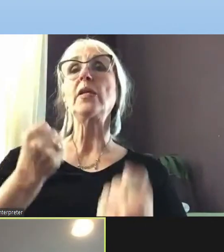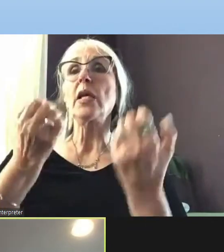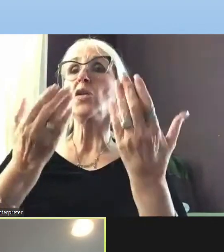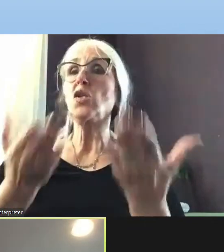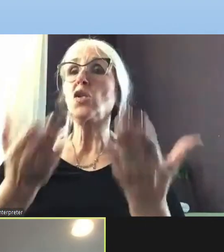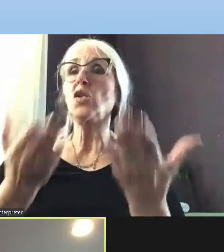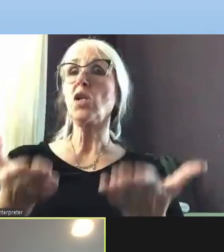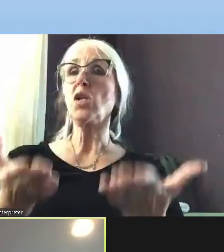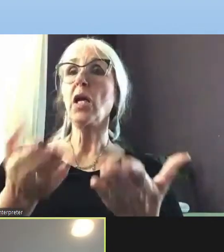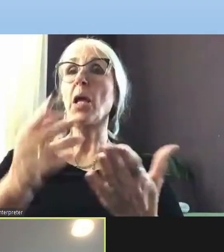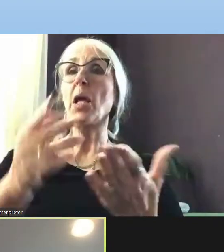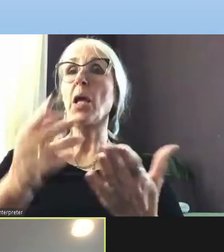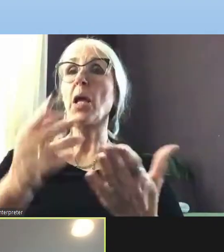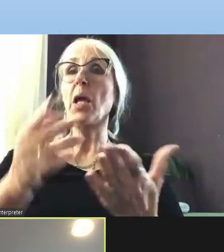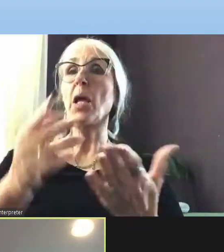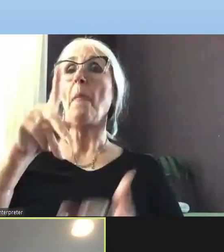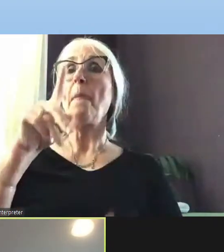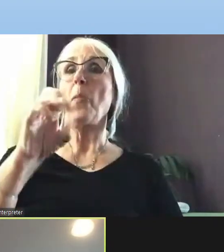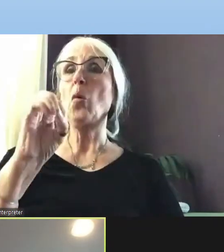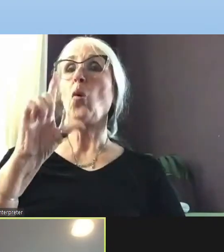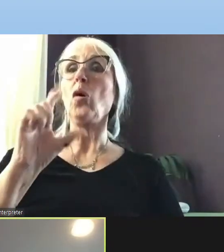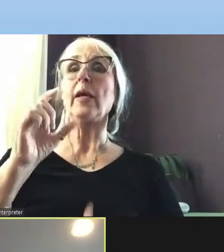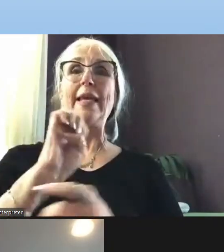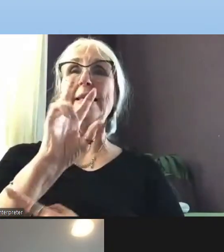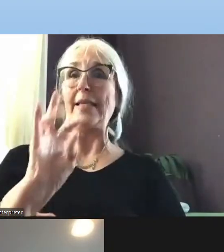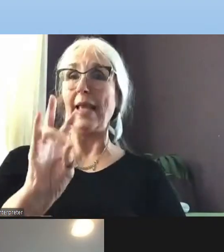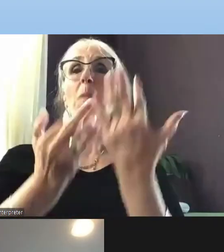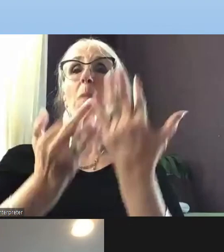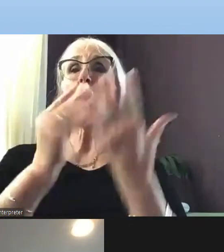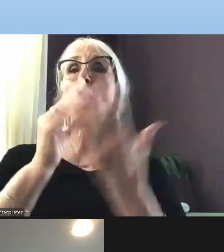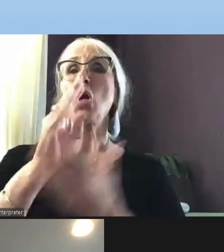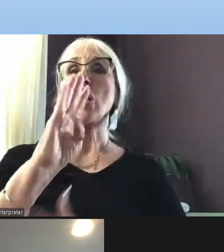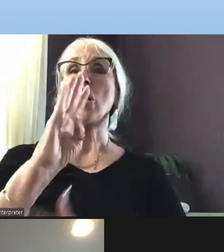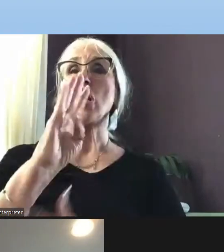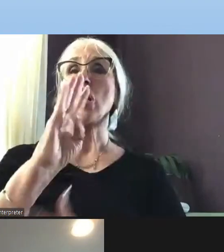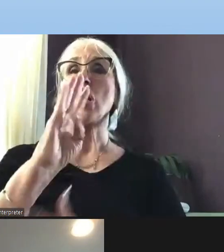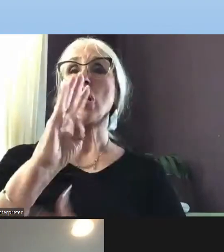item E7, burn ban. Okay,